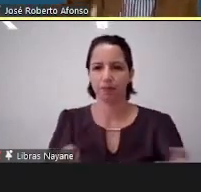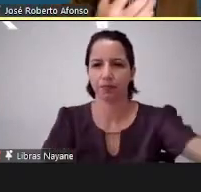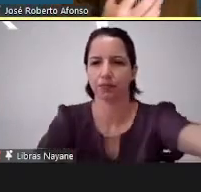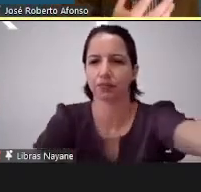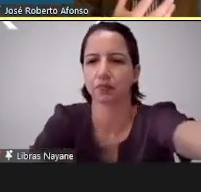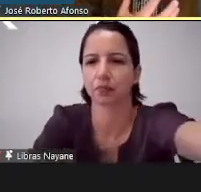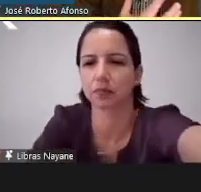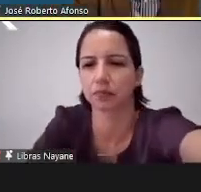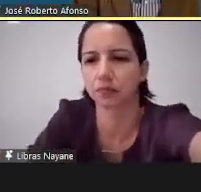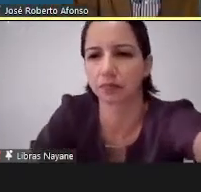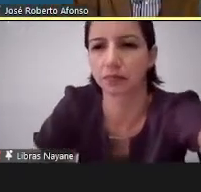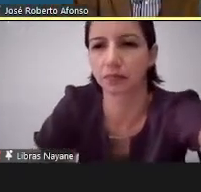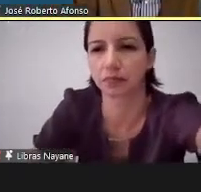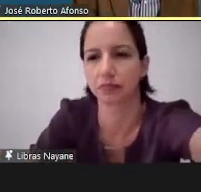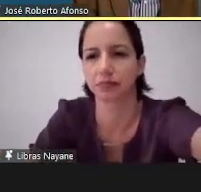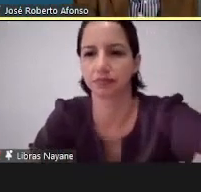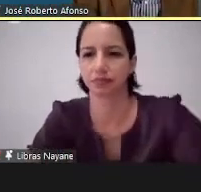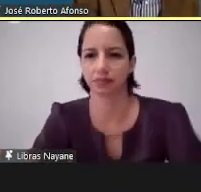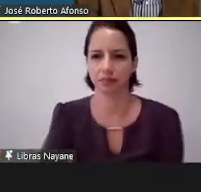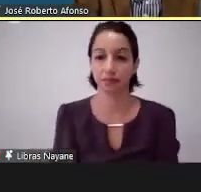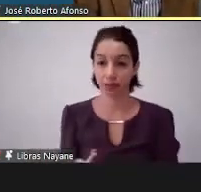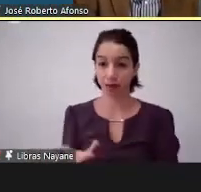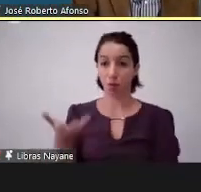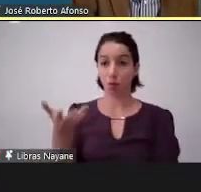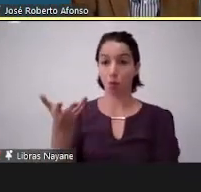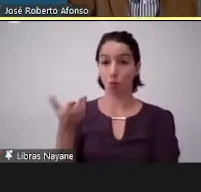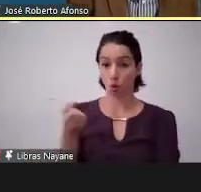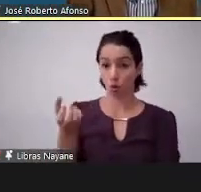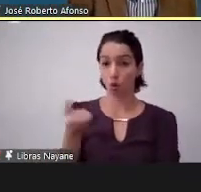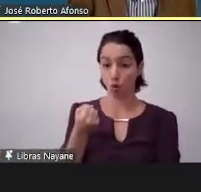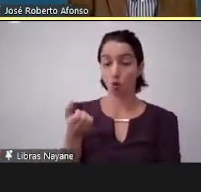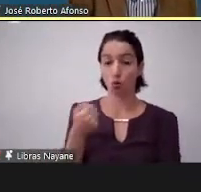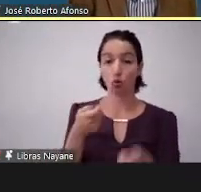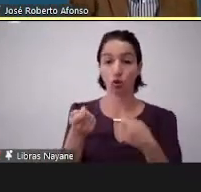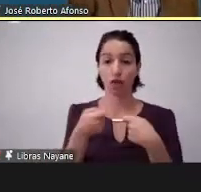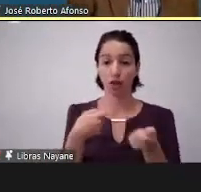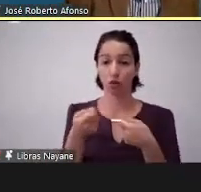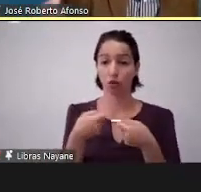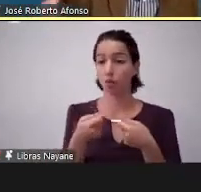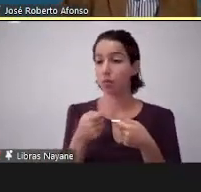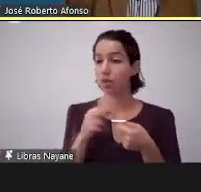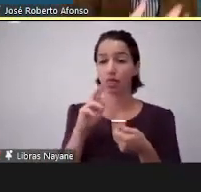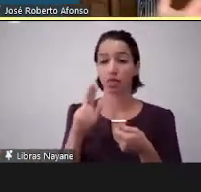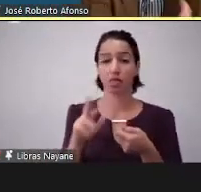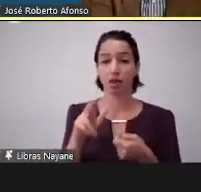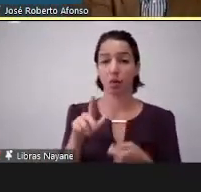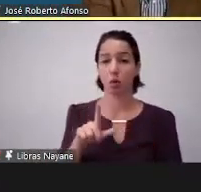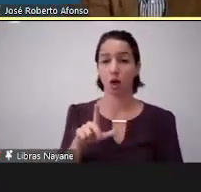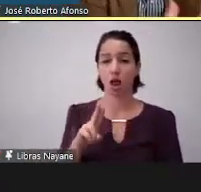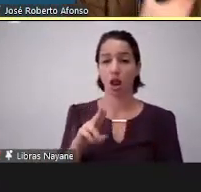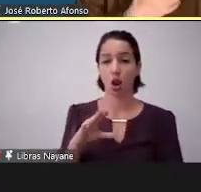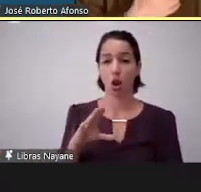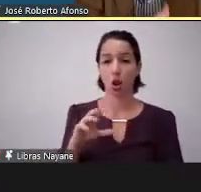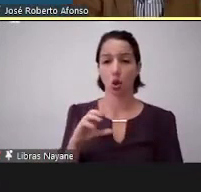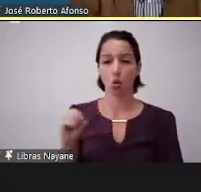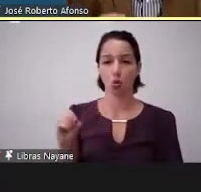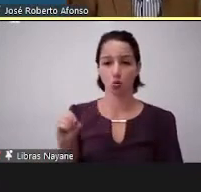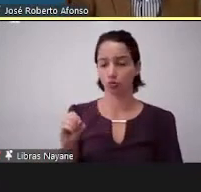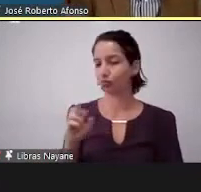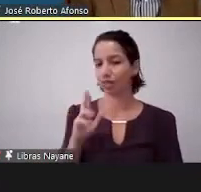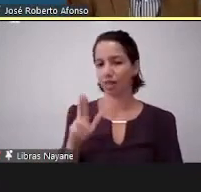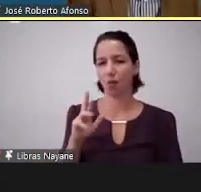and greater part of the income for this person is like this. And